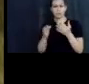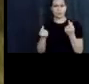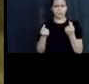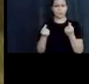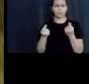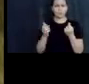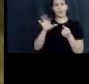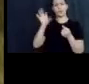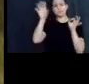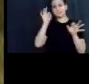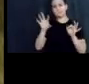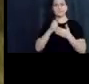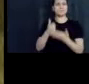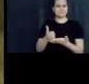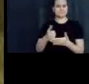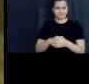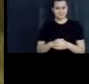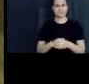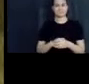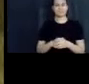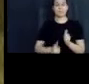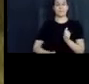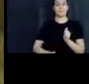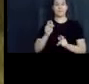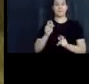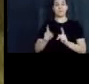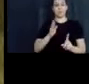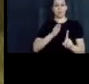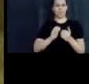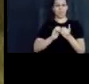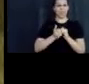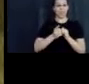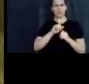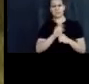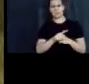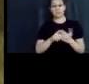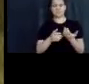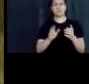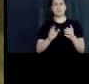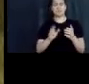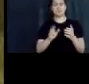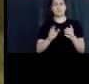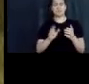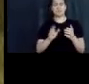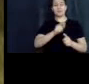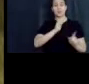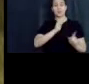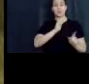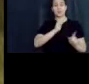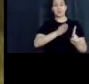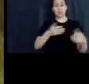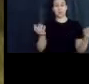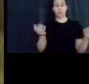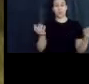So the biggest question, how do you apply? We are on applytexas.org. That is a primary place where most universities